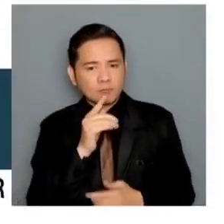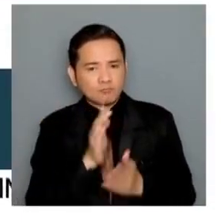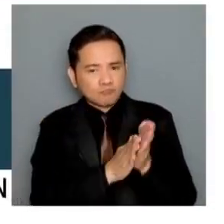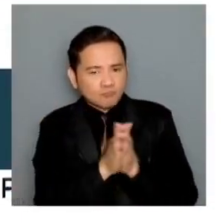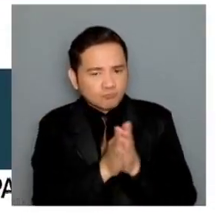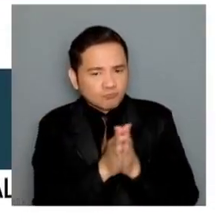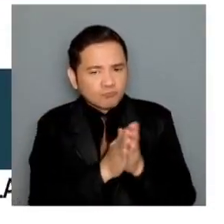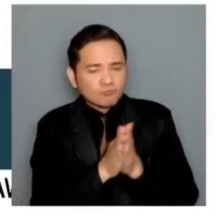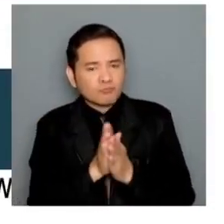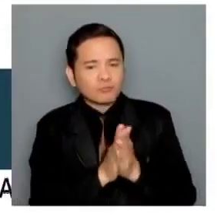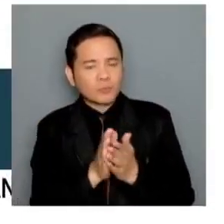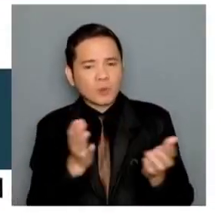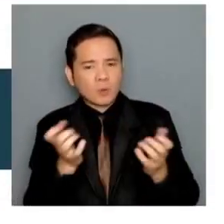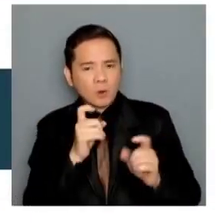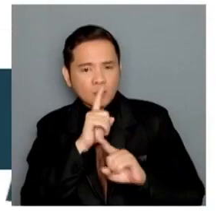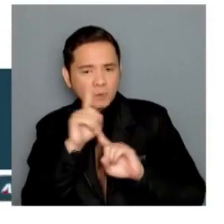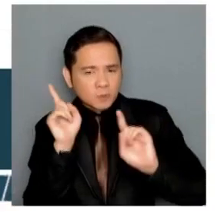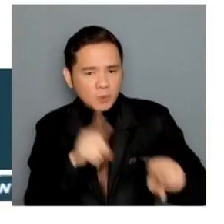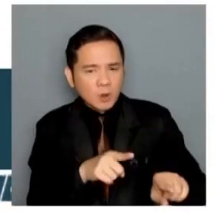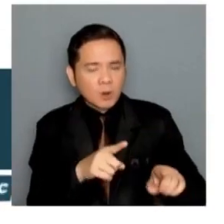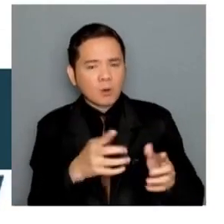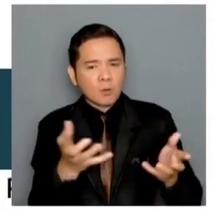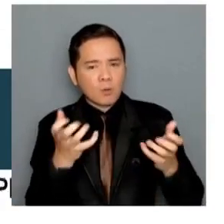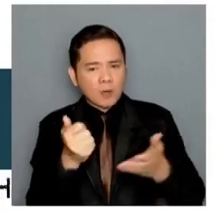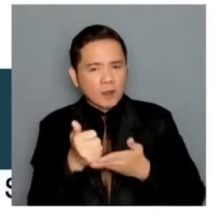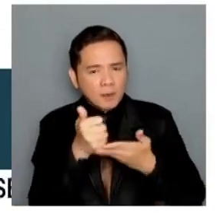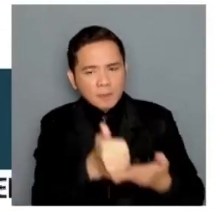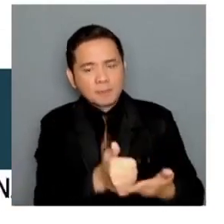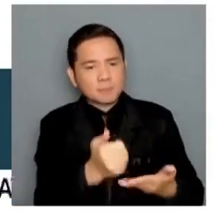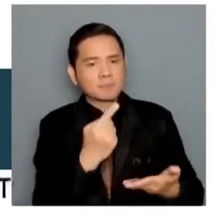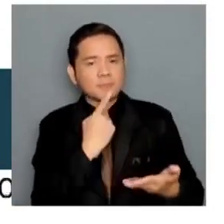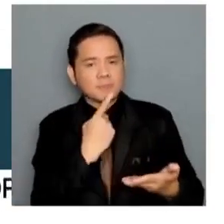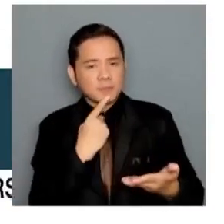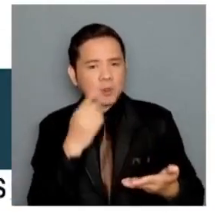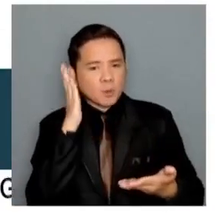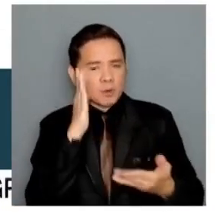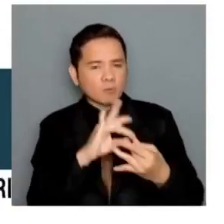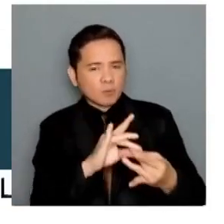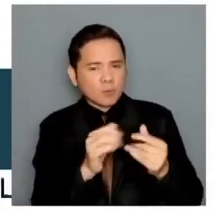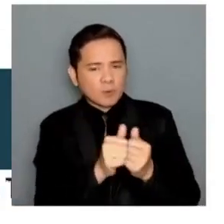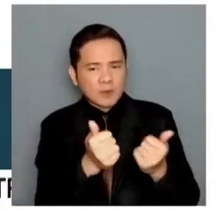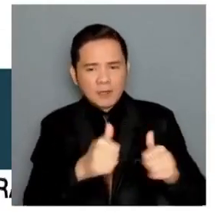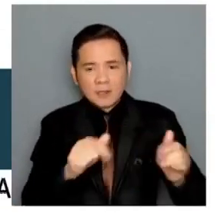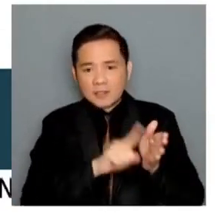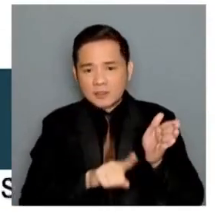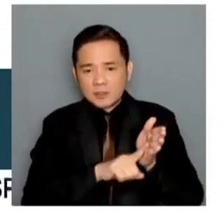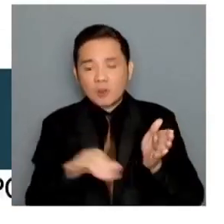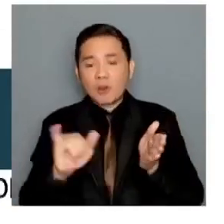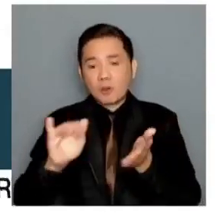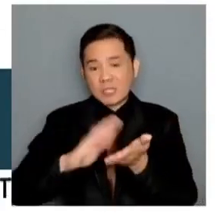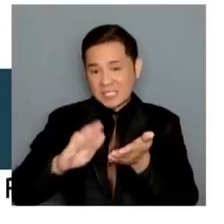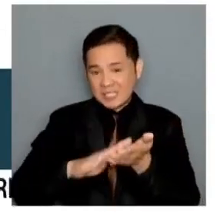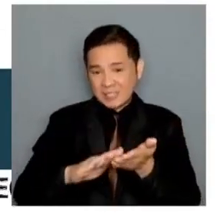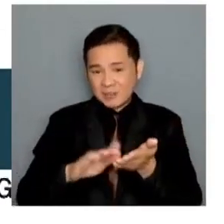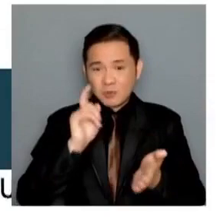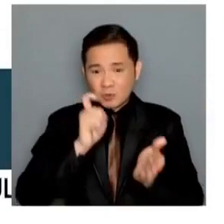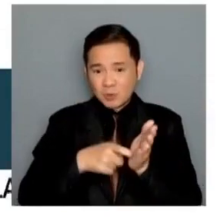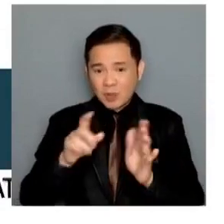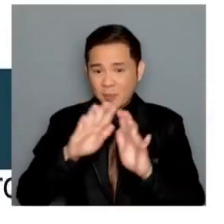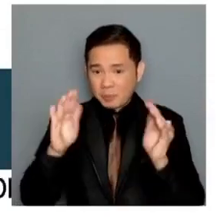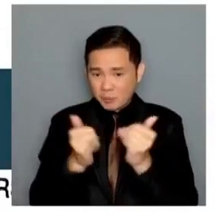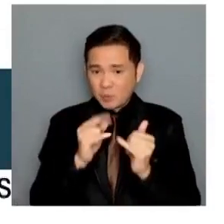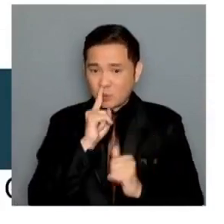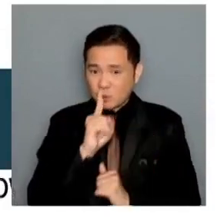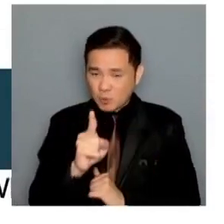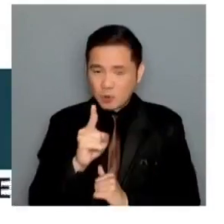its interest, its response to this. They say they will cooperate with any investigation and even in the cleanup efforts. Are you seeing this now? I mean,